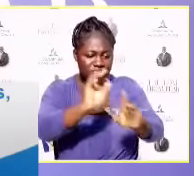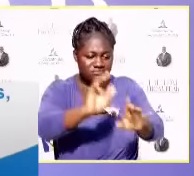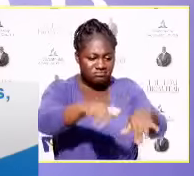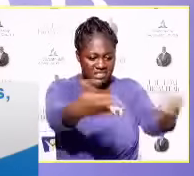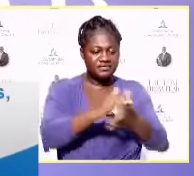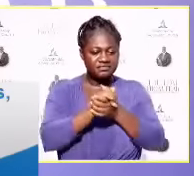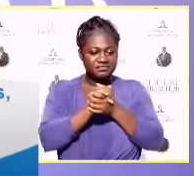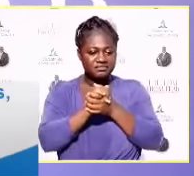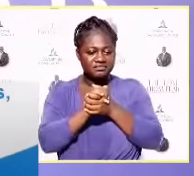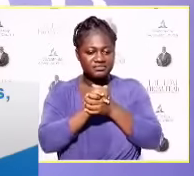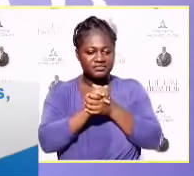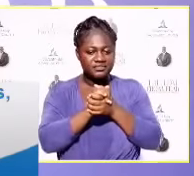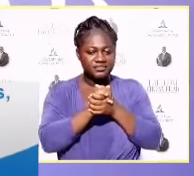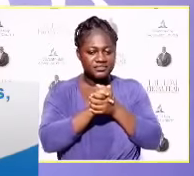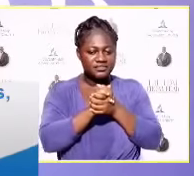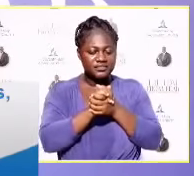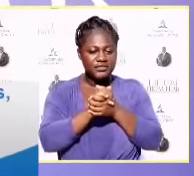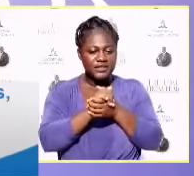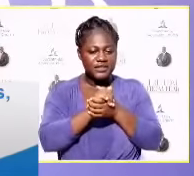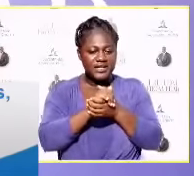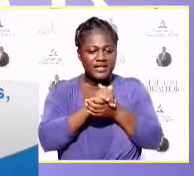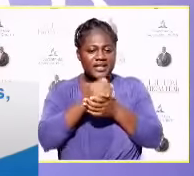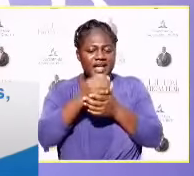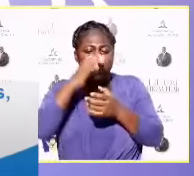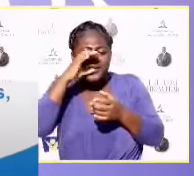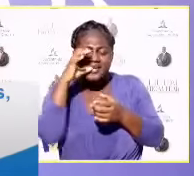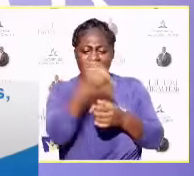Damnable heresies.